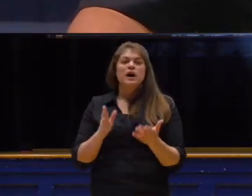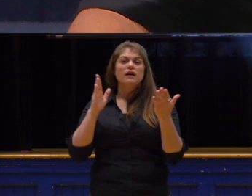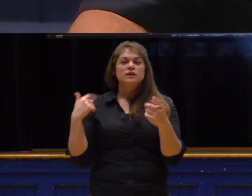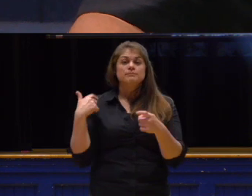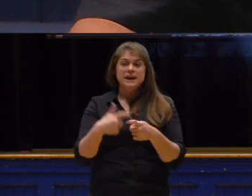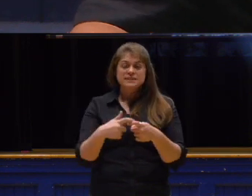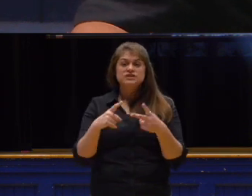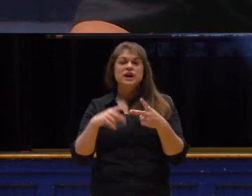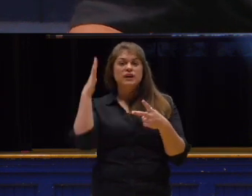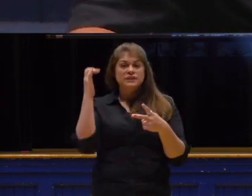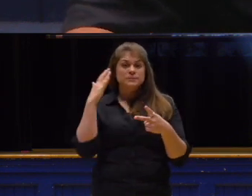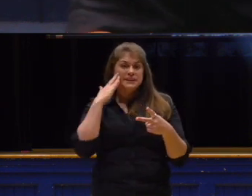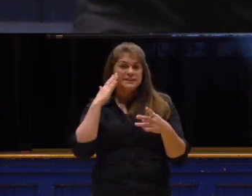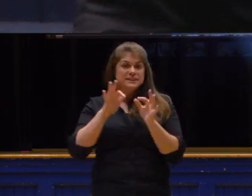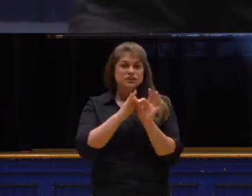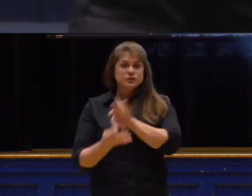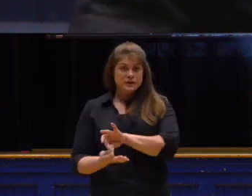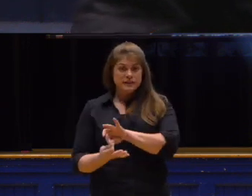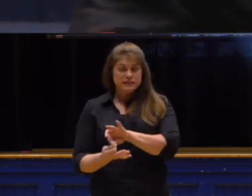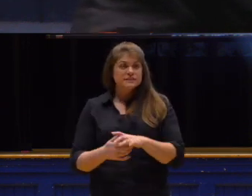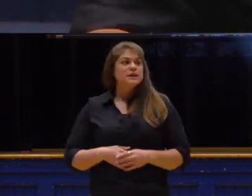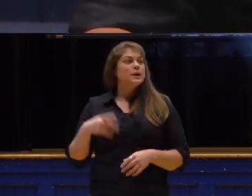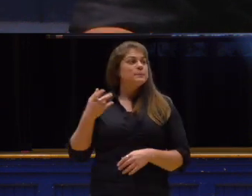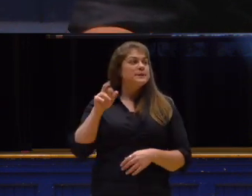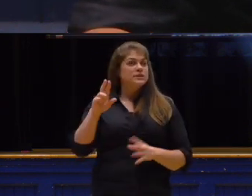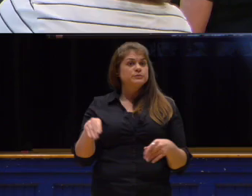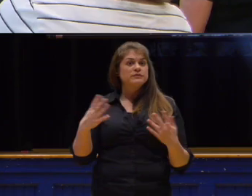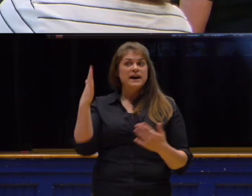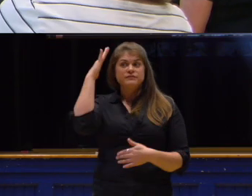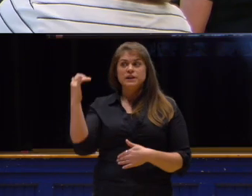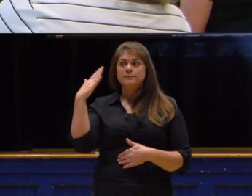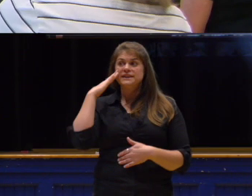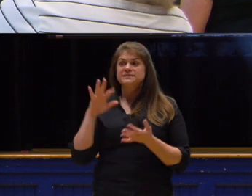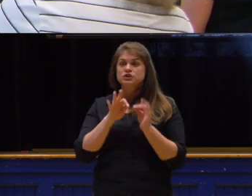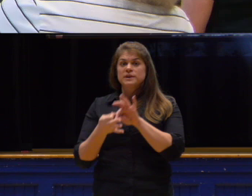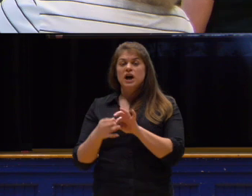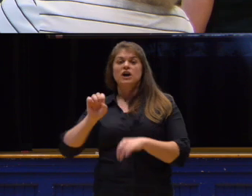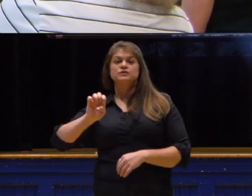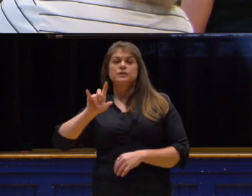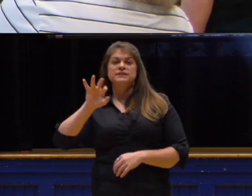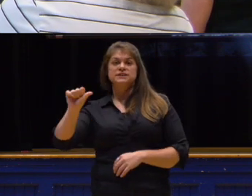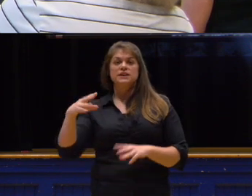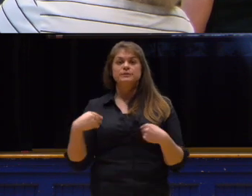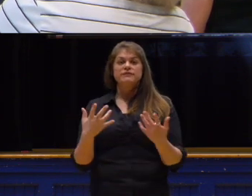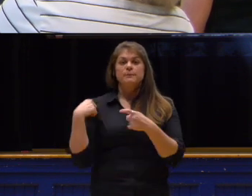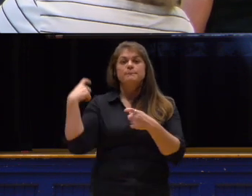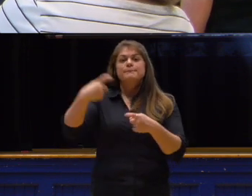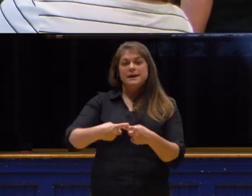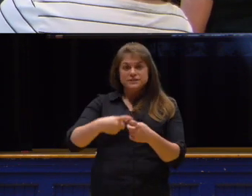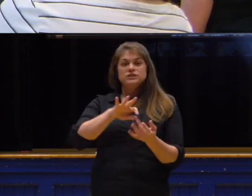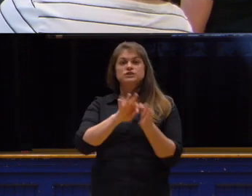and Vietnamese interpretation tonight. Peter is providing Vietnamese interpretation, and Ulissa will be providing Spanish